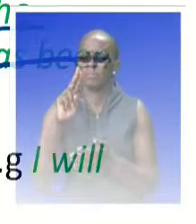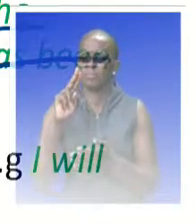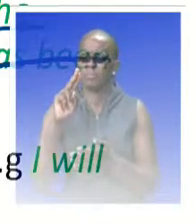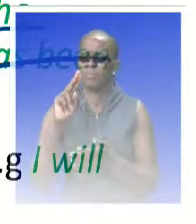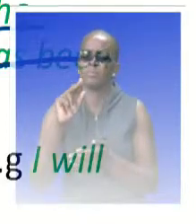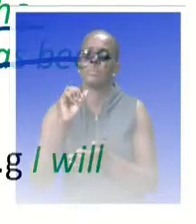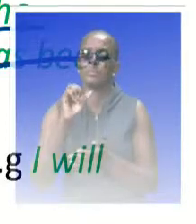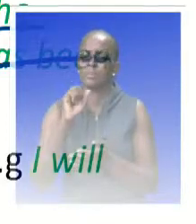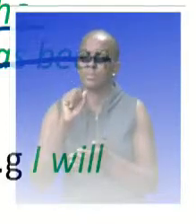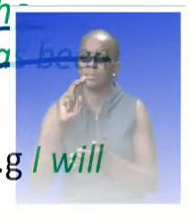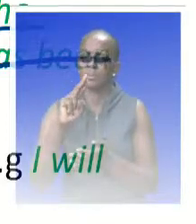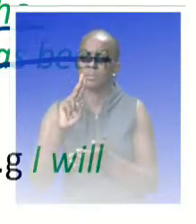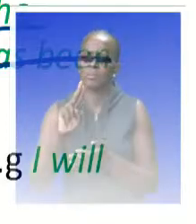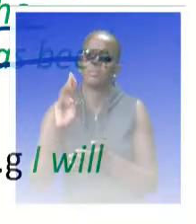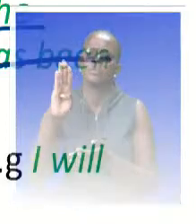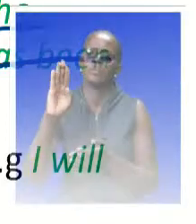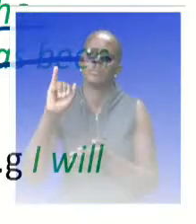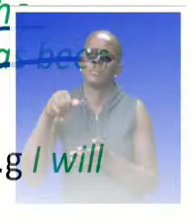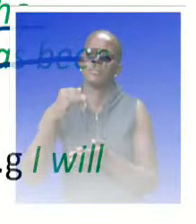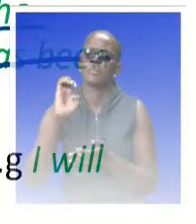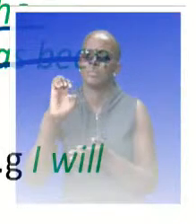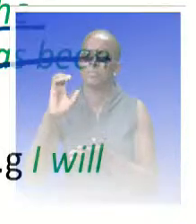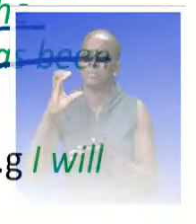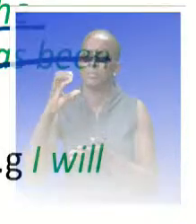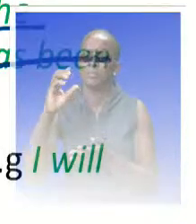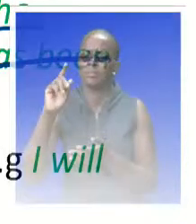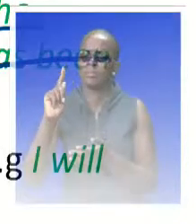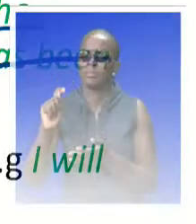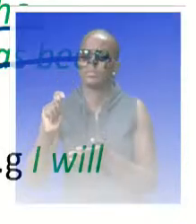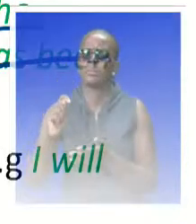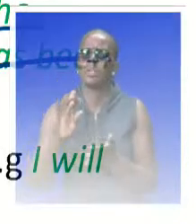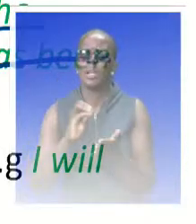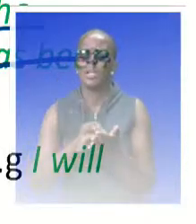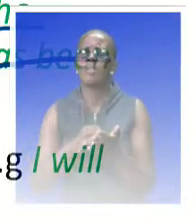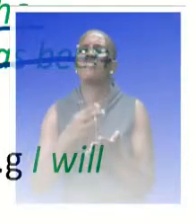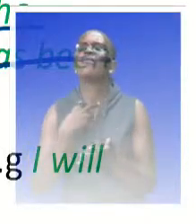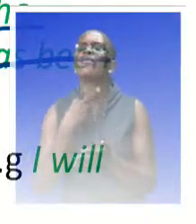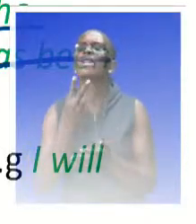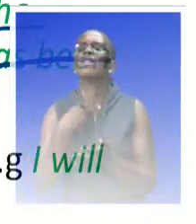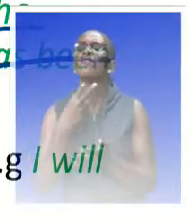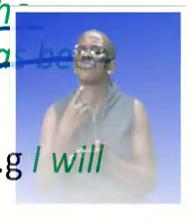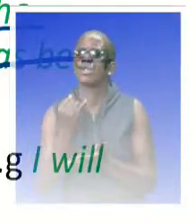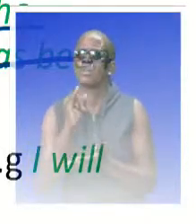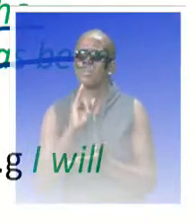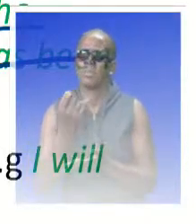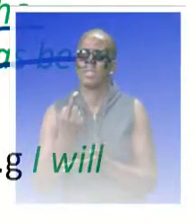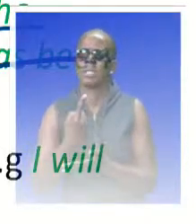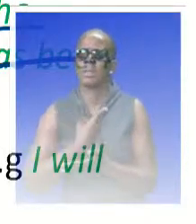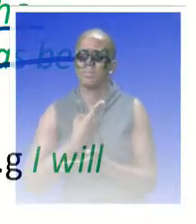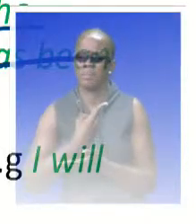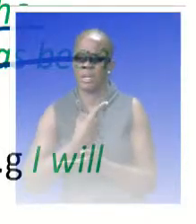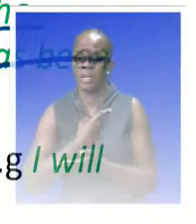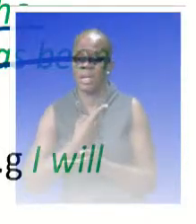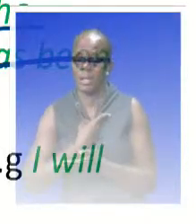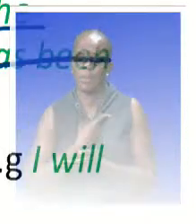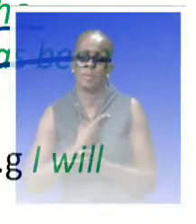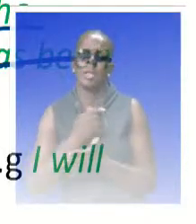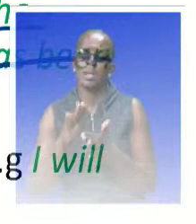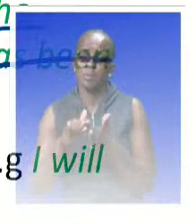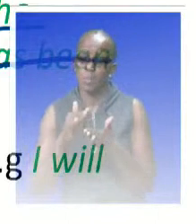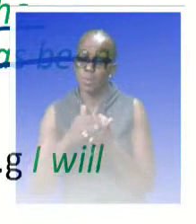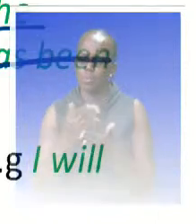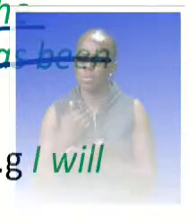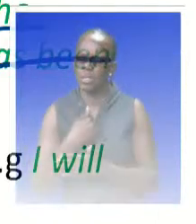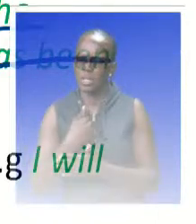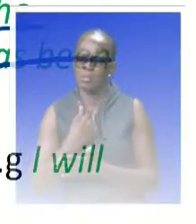other than when in the active voice you have got what? The subject in this case being the one who is